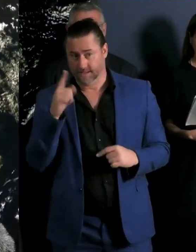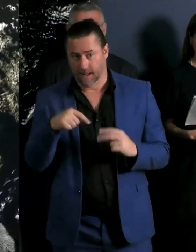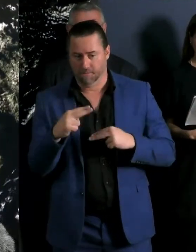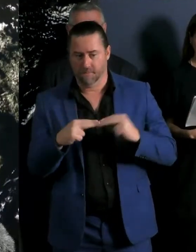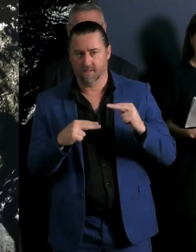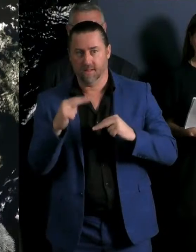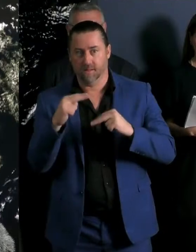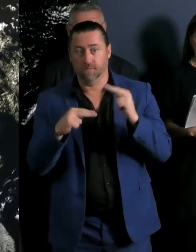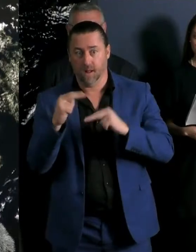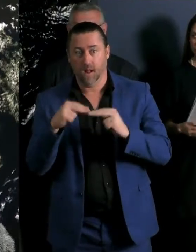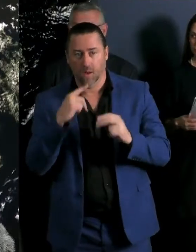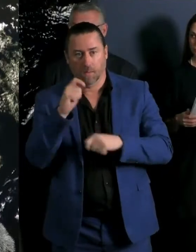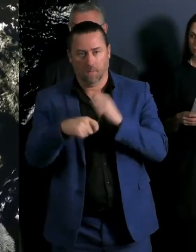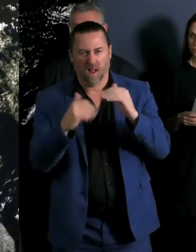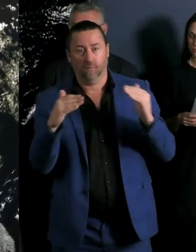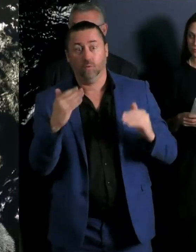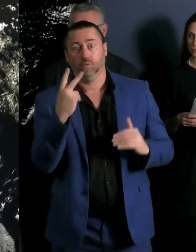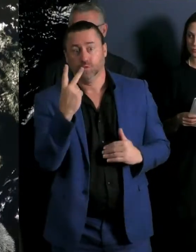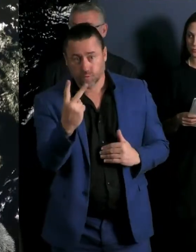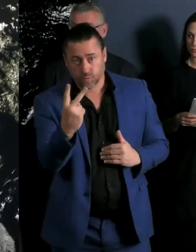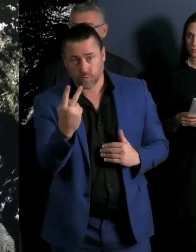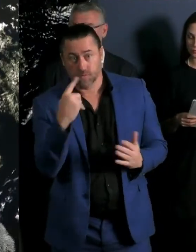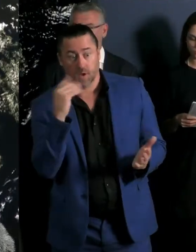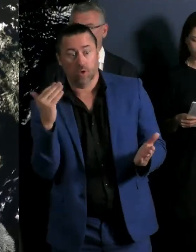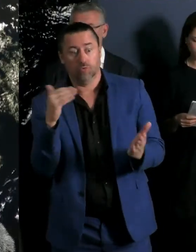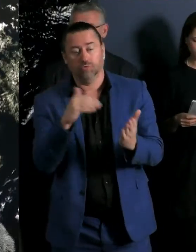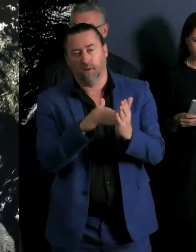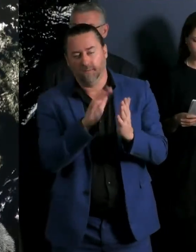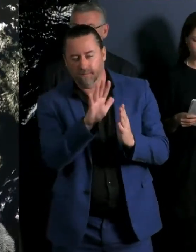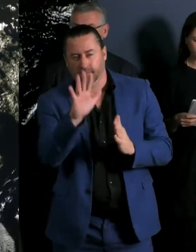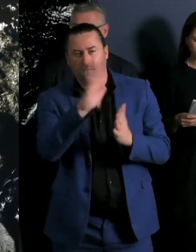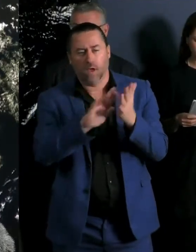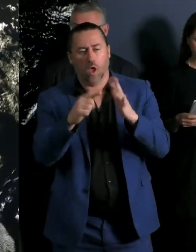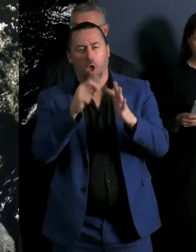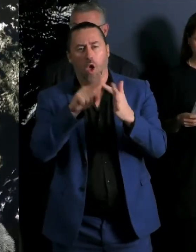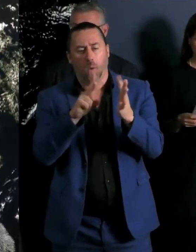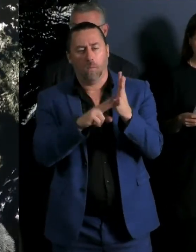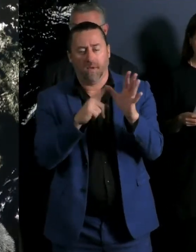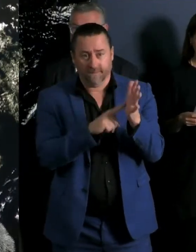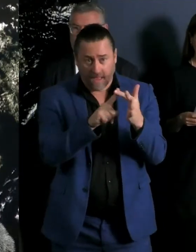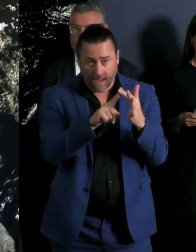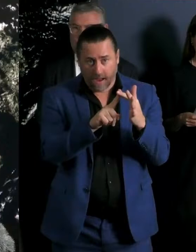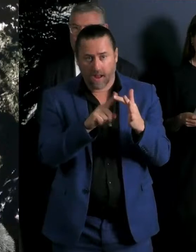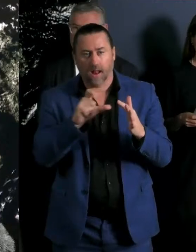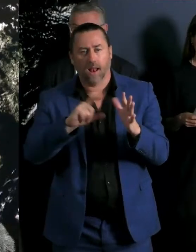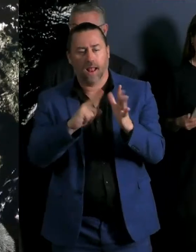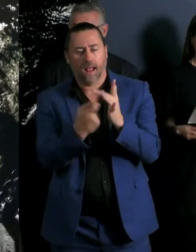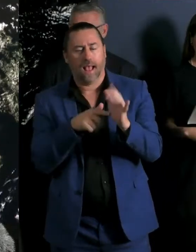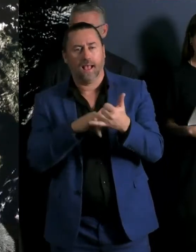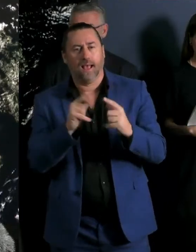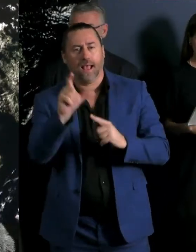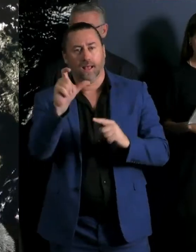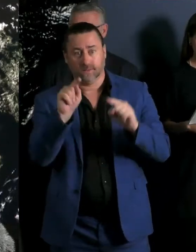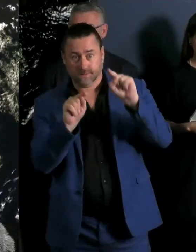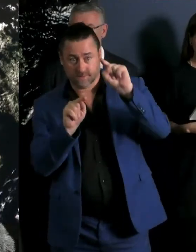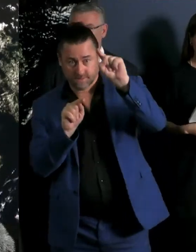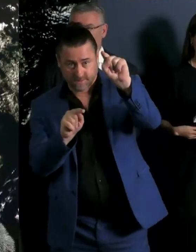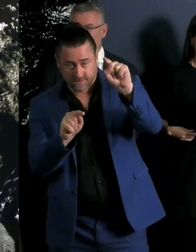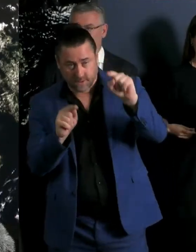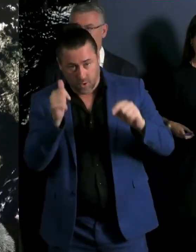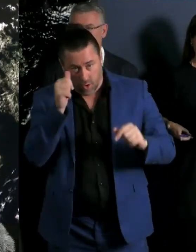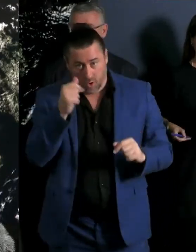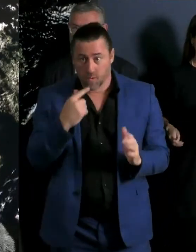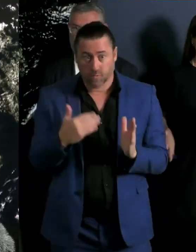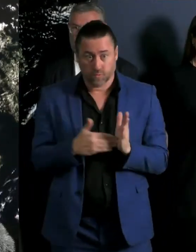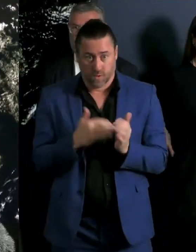system and is expected to hit the coast between Hopevale and Cairns. Conditions will grow more intense throughout the